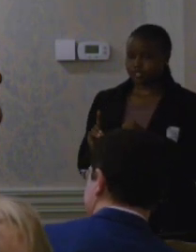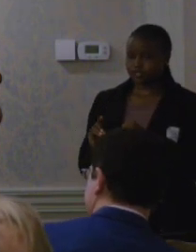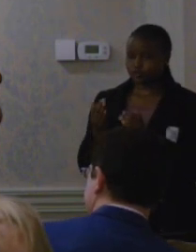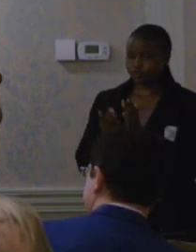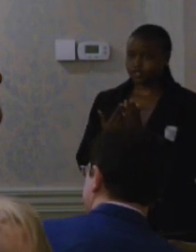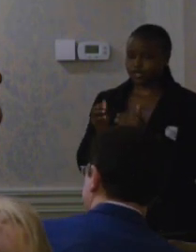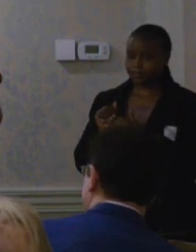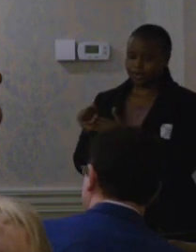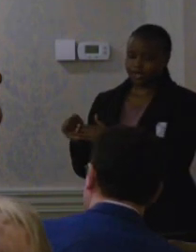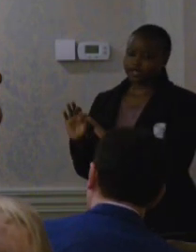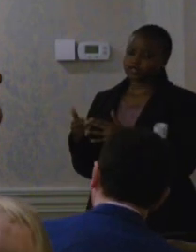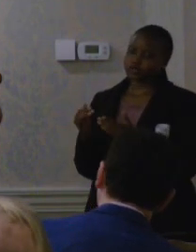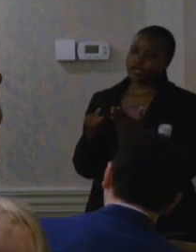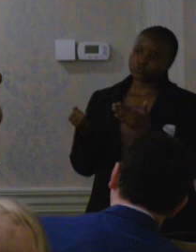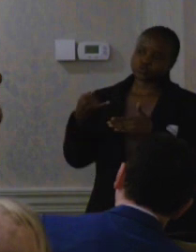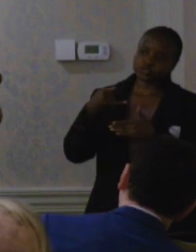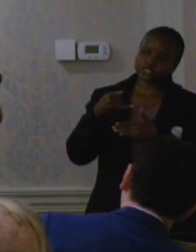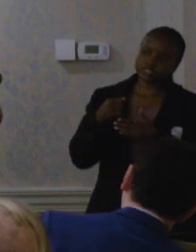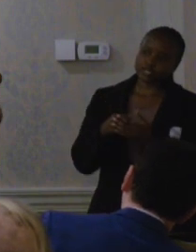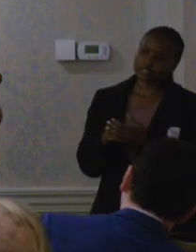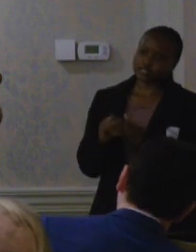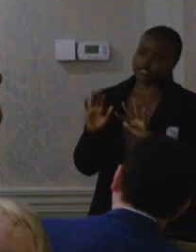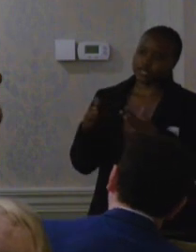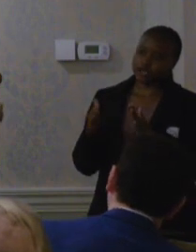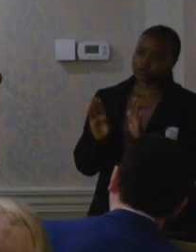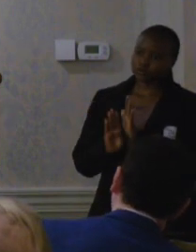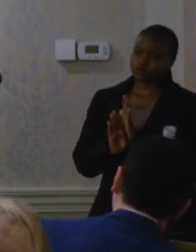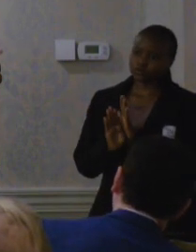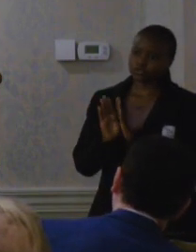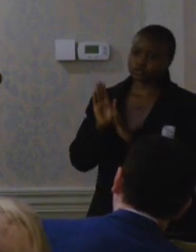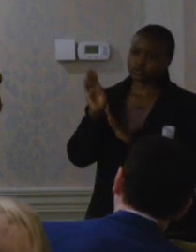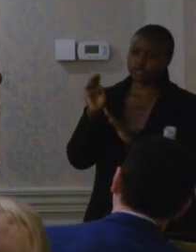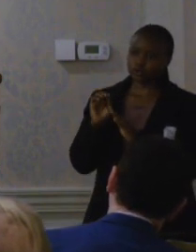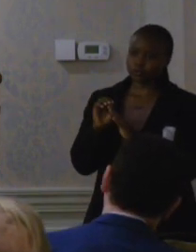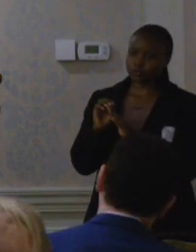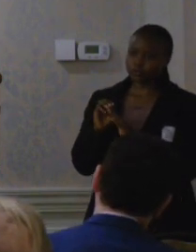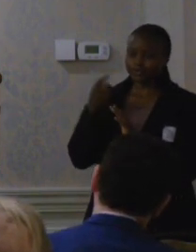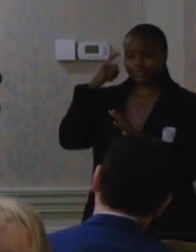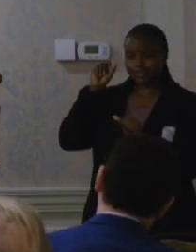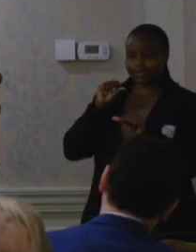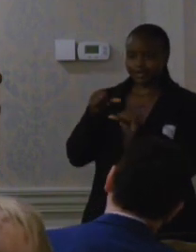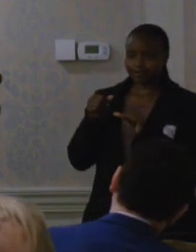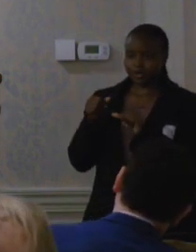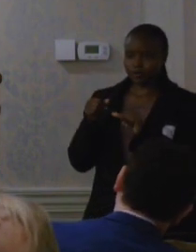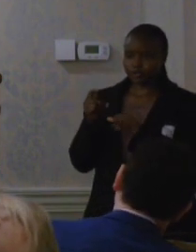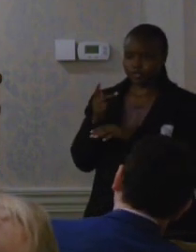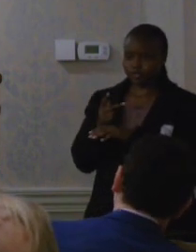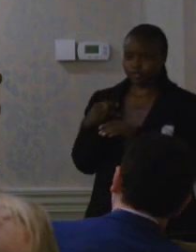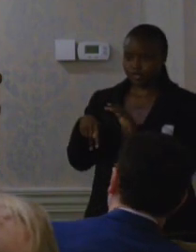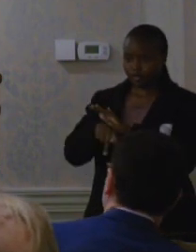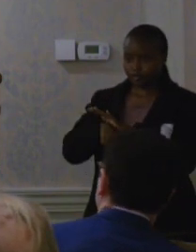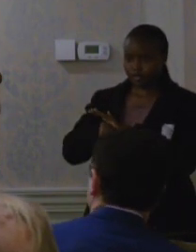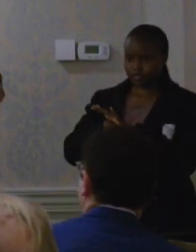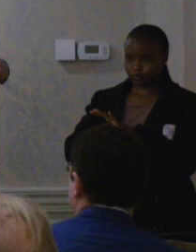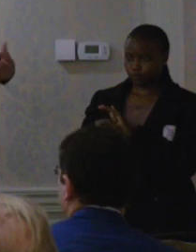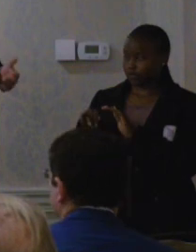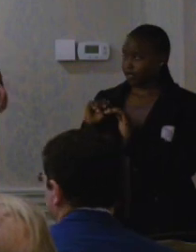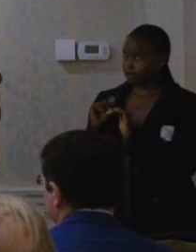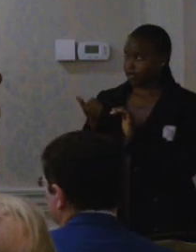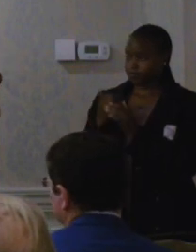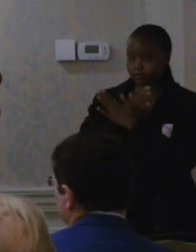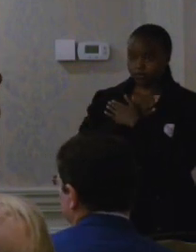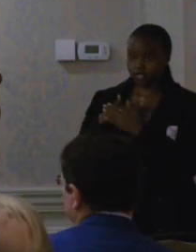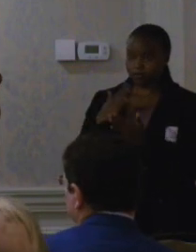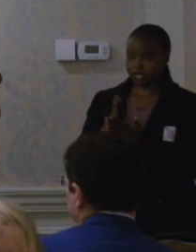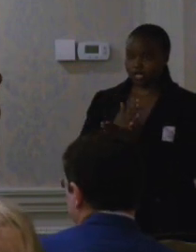some guidance on how to design and how to develop, keeping in mind some of these principles that Dave also has shared, like how to make